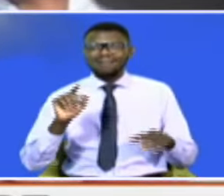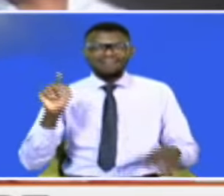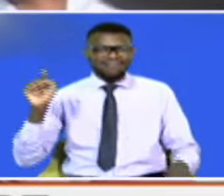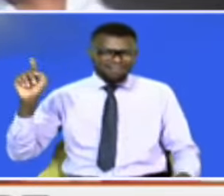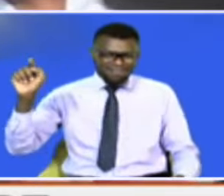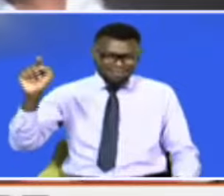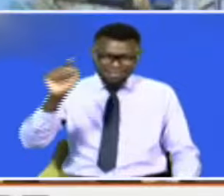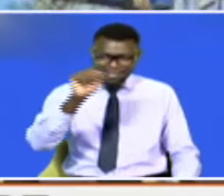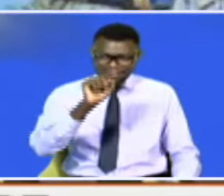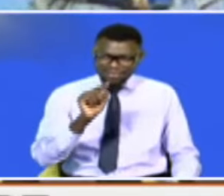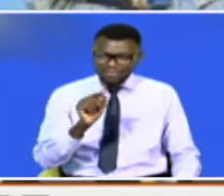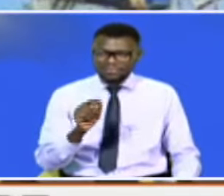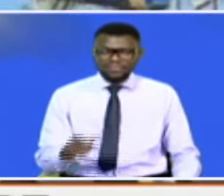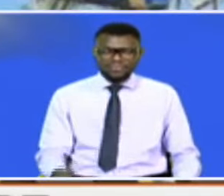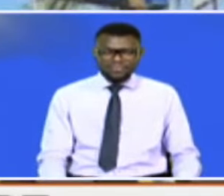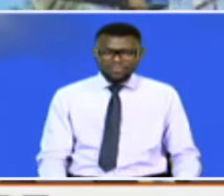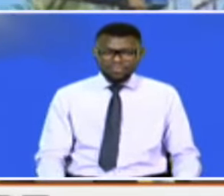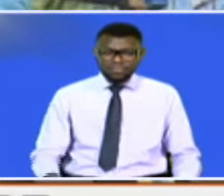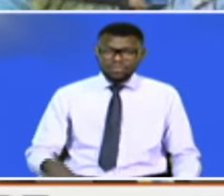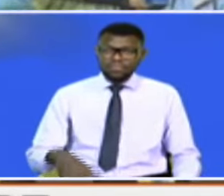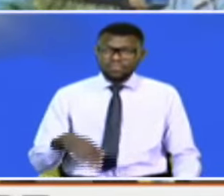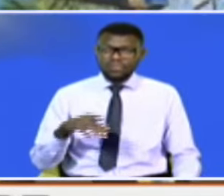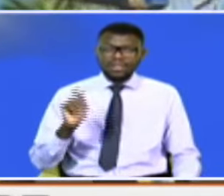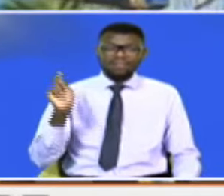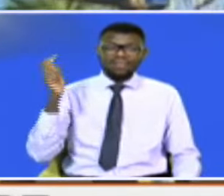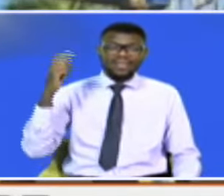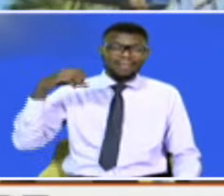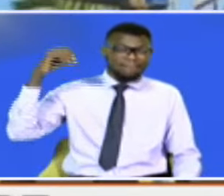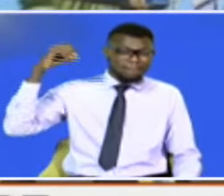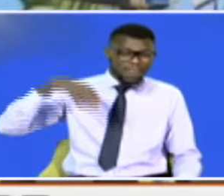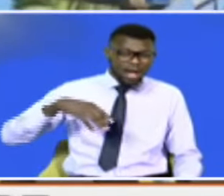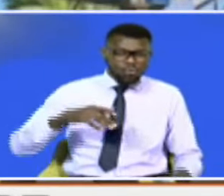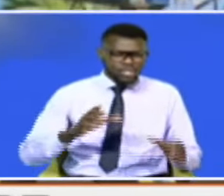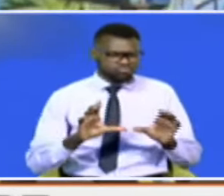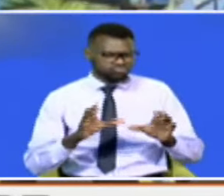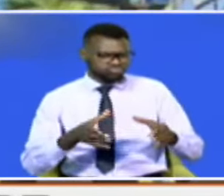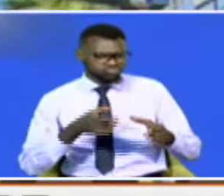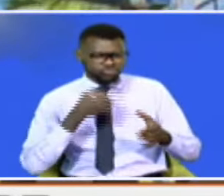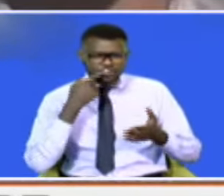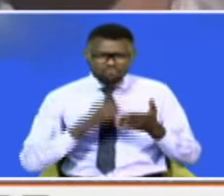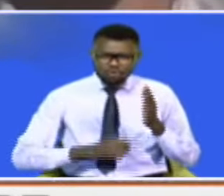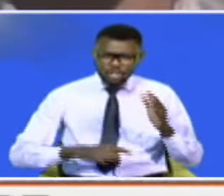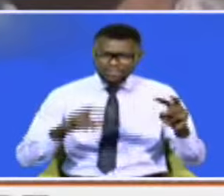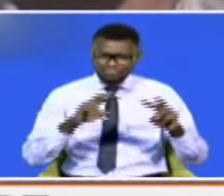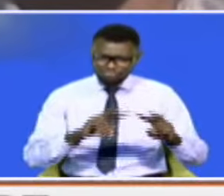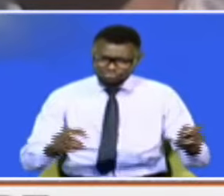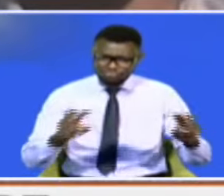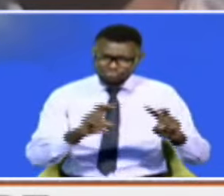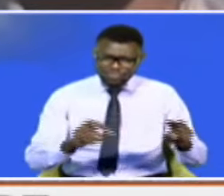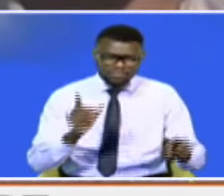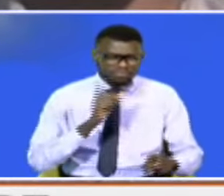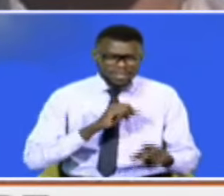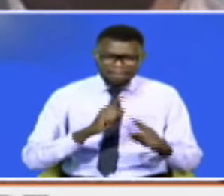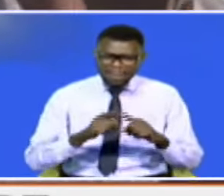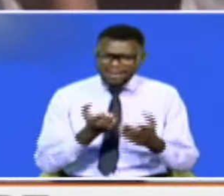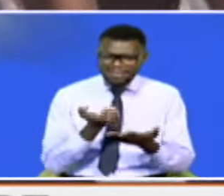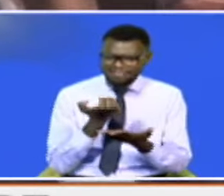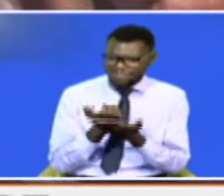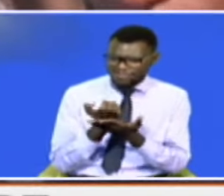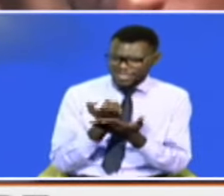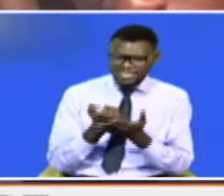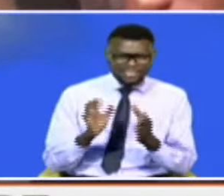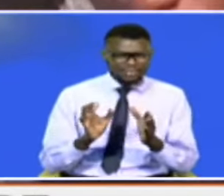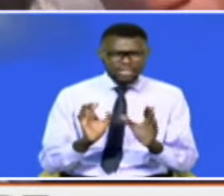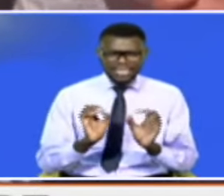same transformer. The power distributing company says after conducting investigations, no evidence was found linking